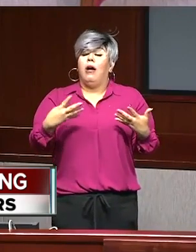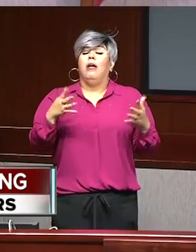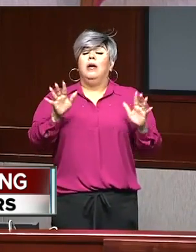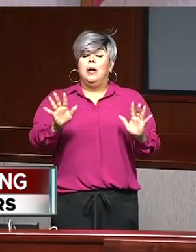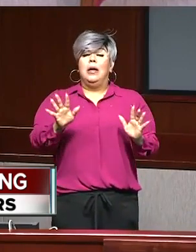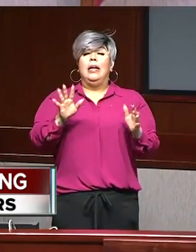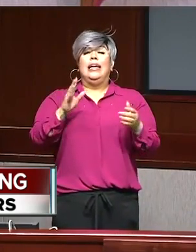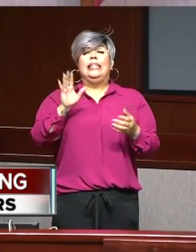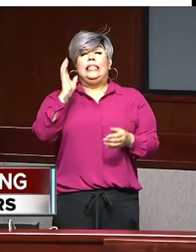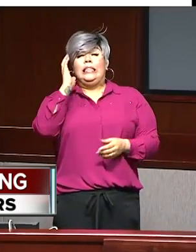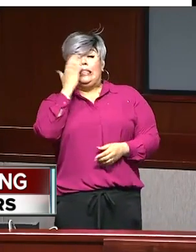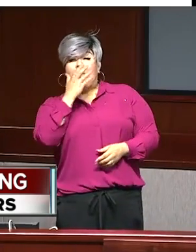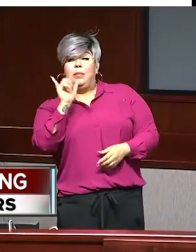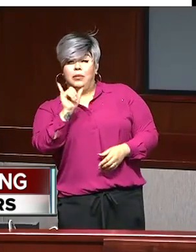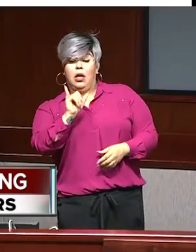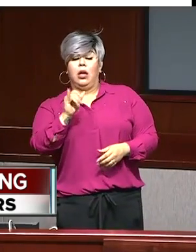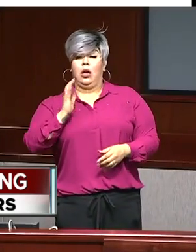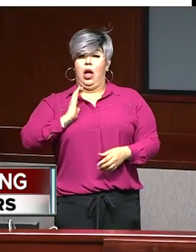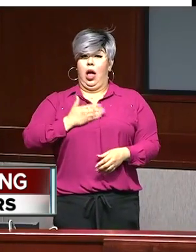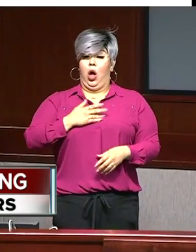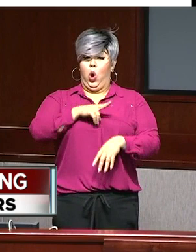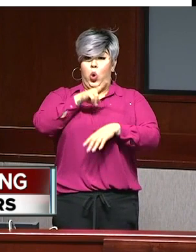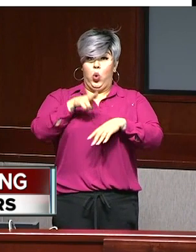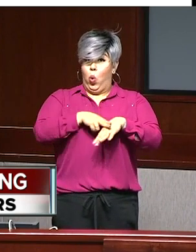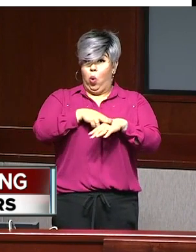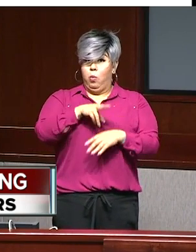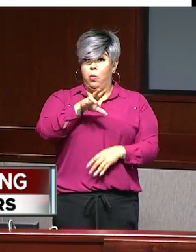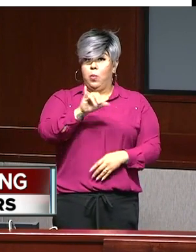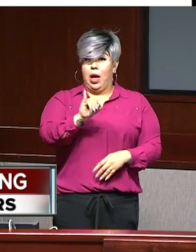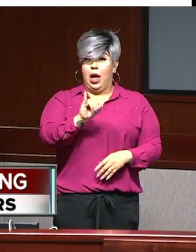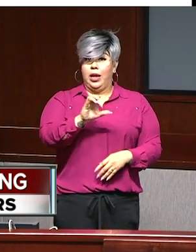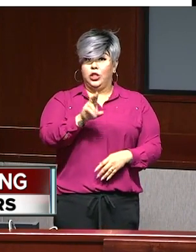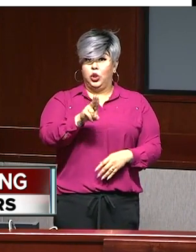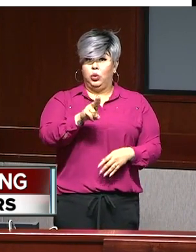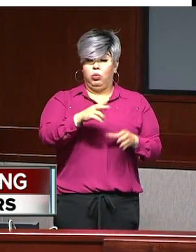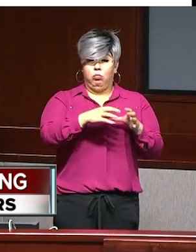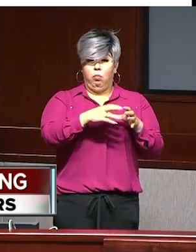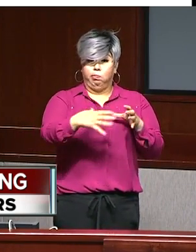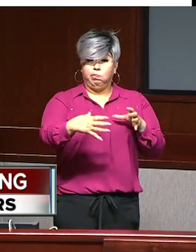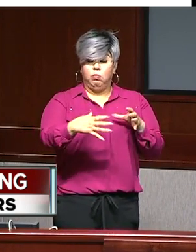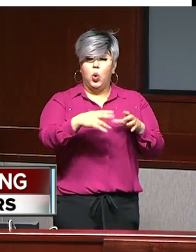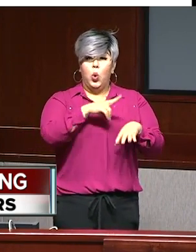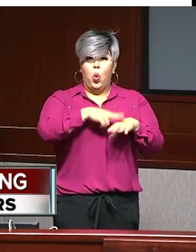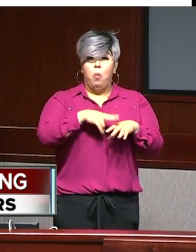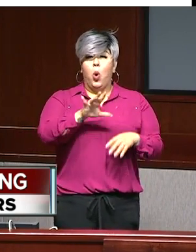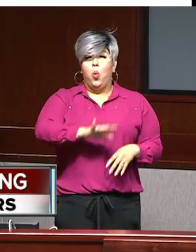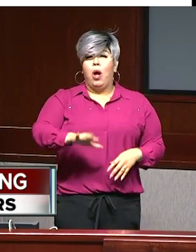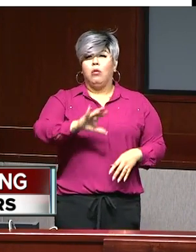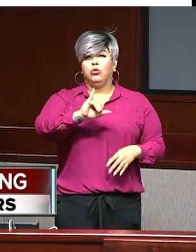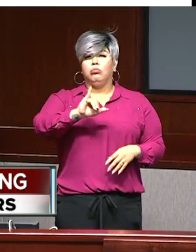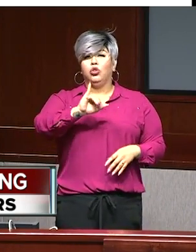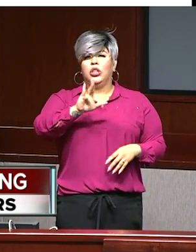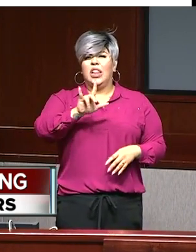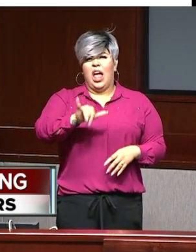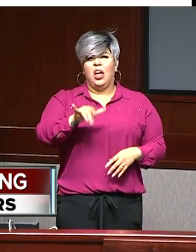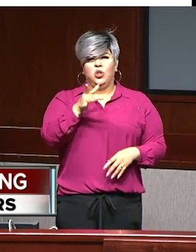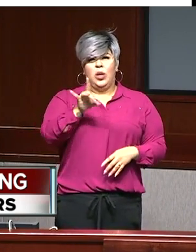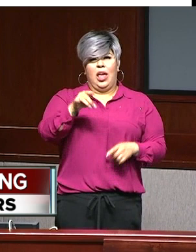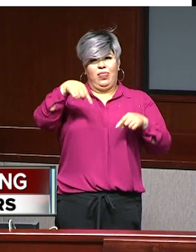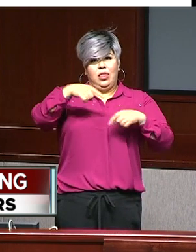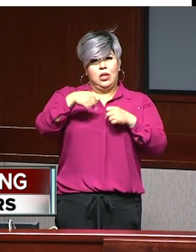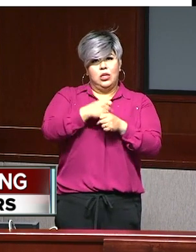would exceed our normal ICU capacity on July 28th, 2020. We